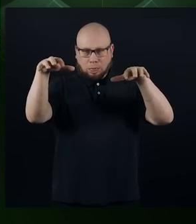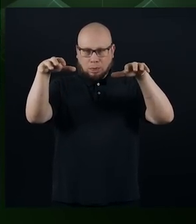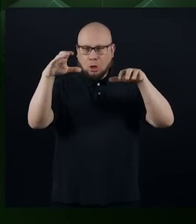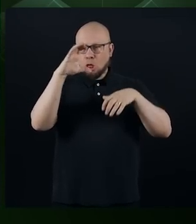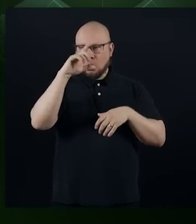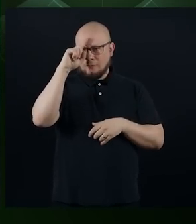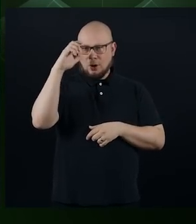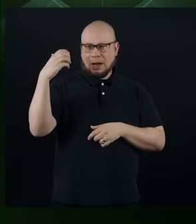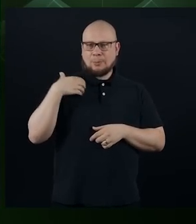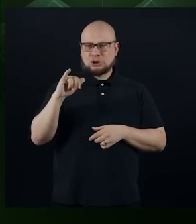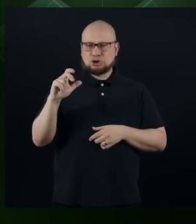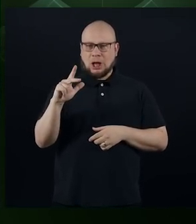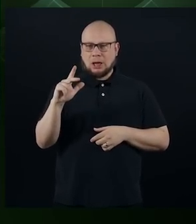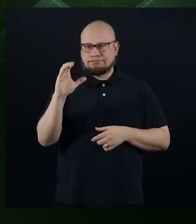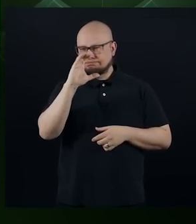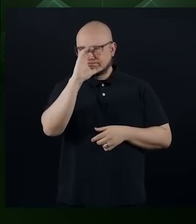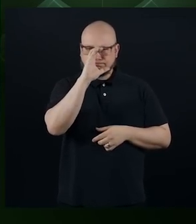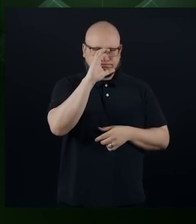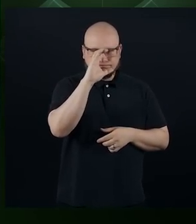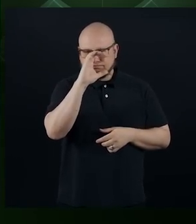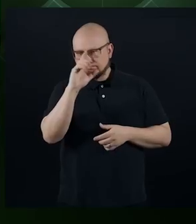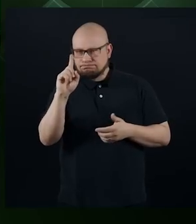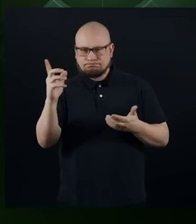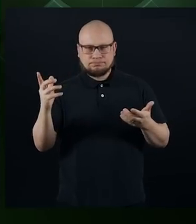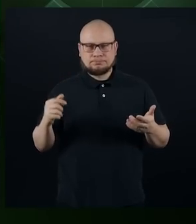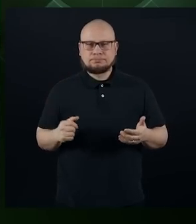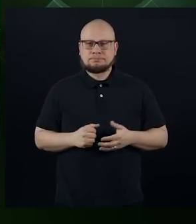find Captain Jack Sparrow.